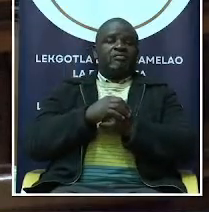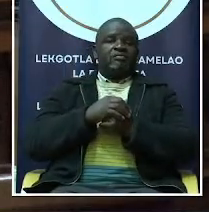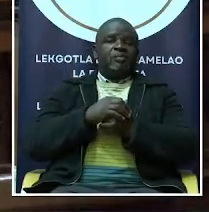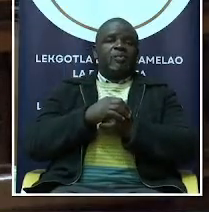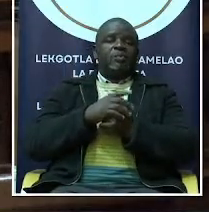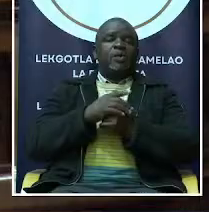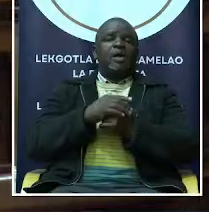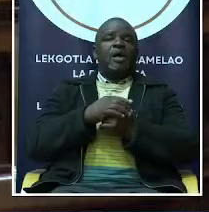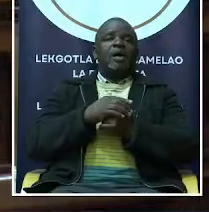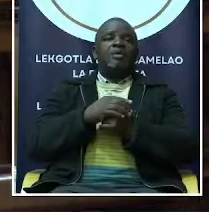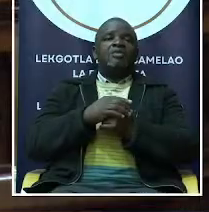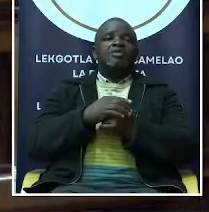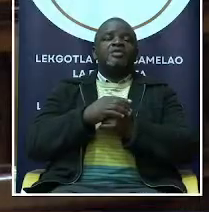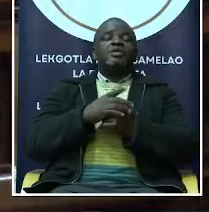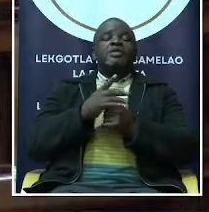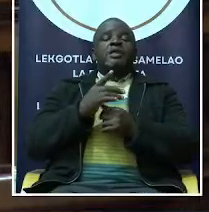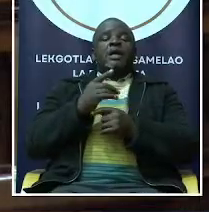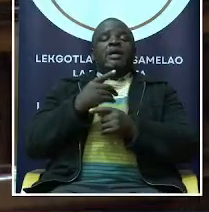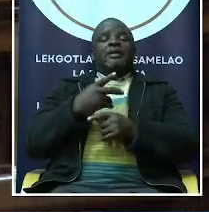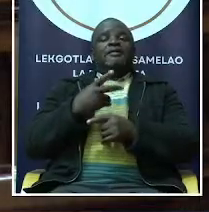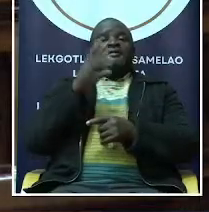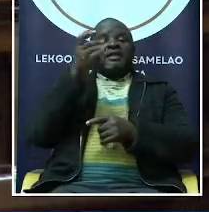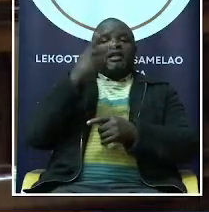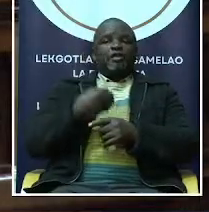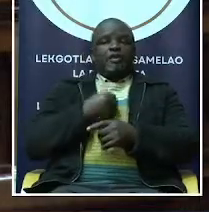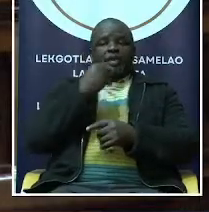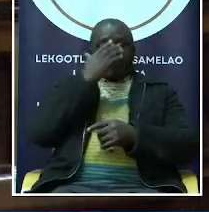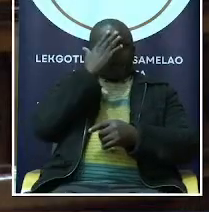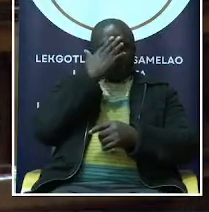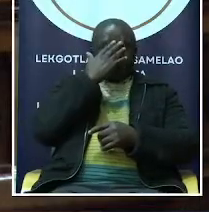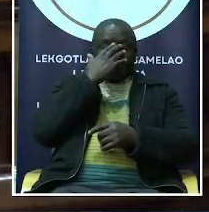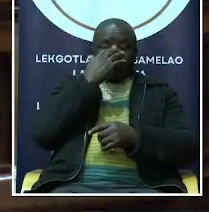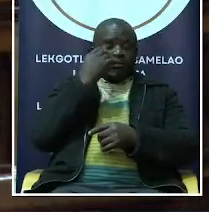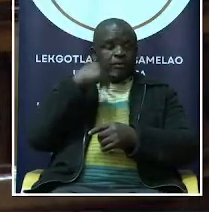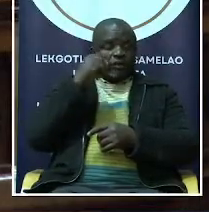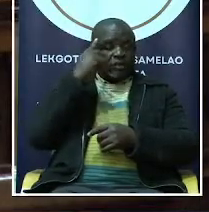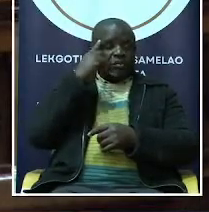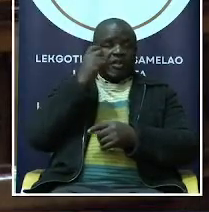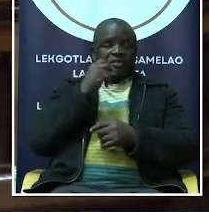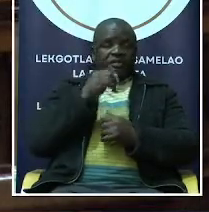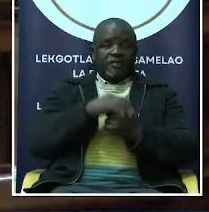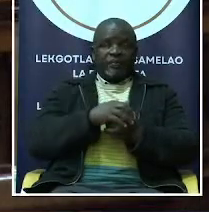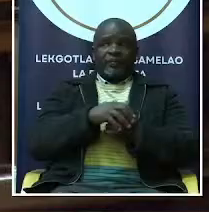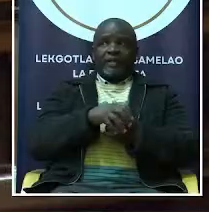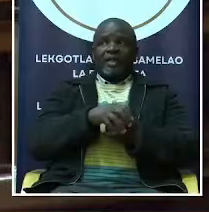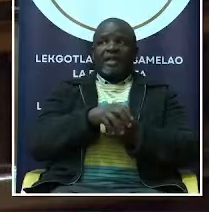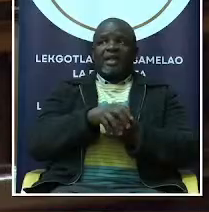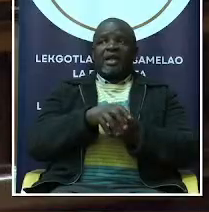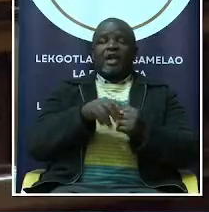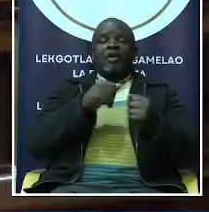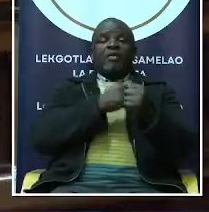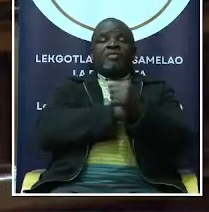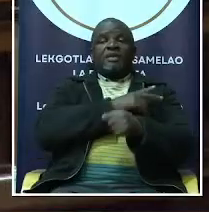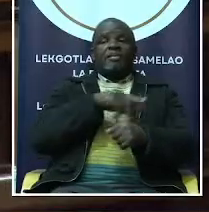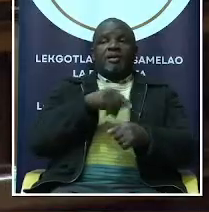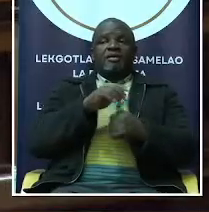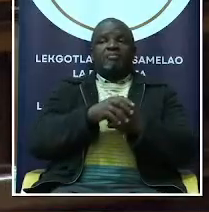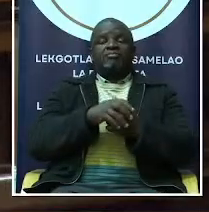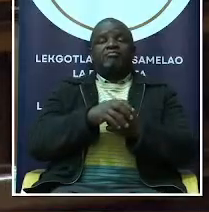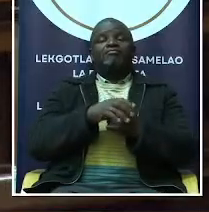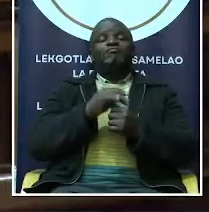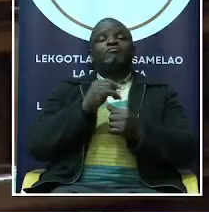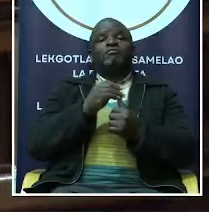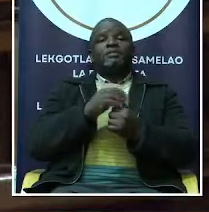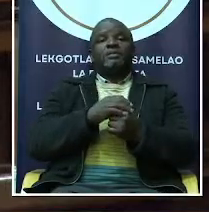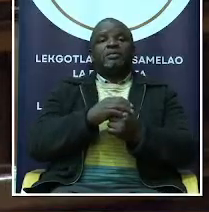As young people of the Free State, we believe that the office of the Premier should